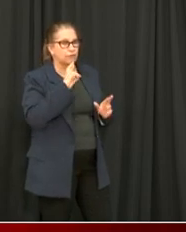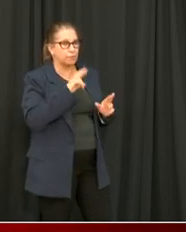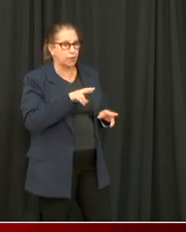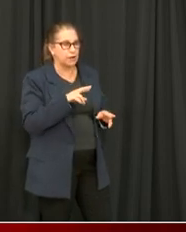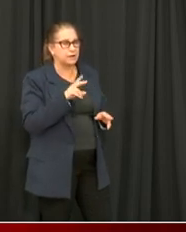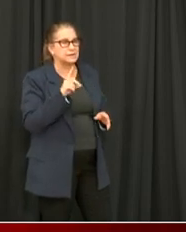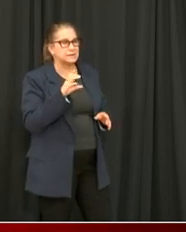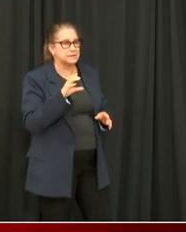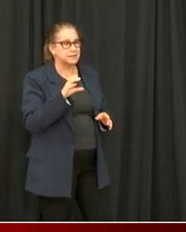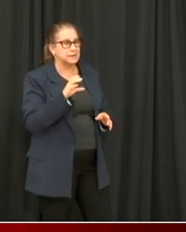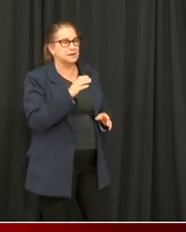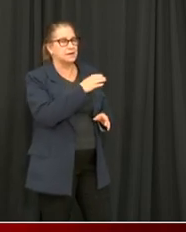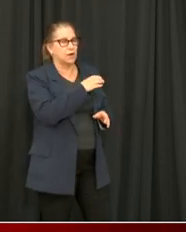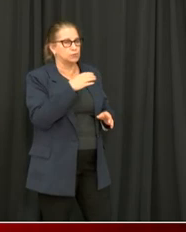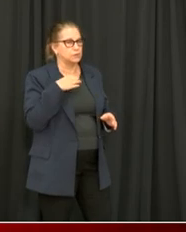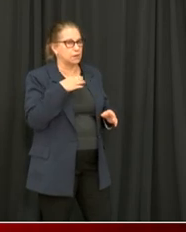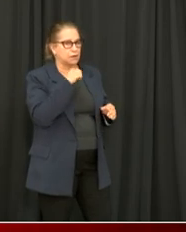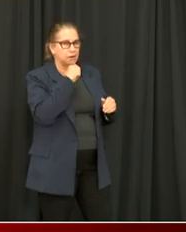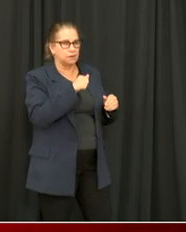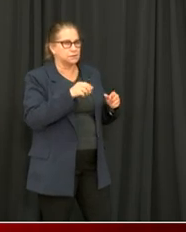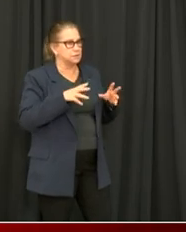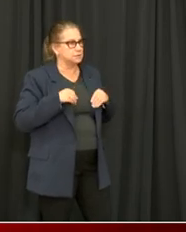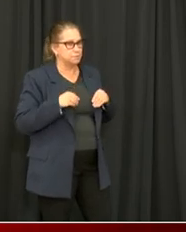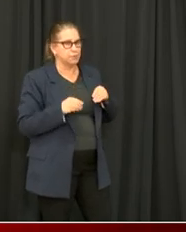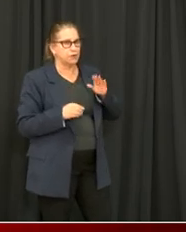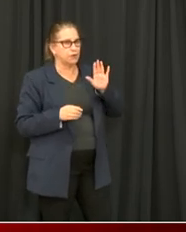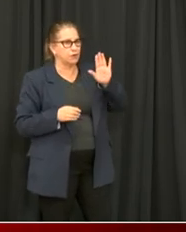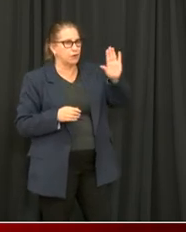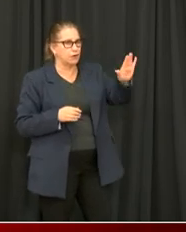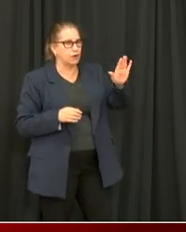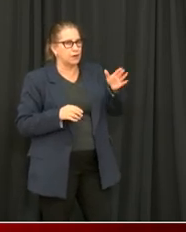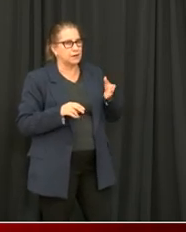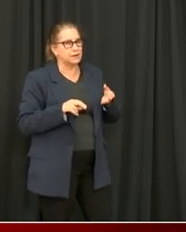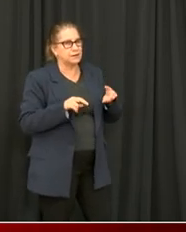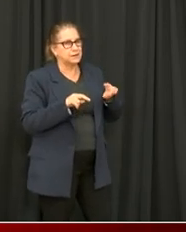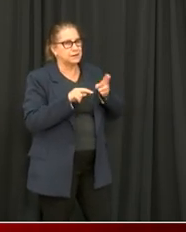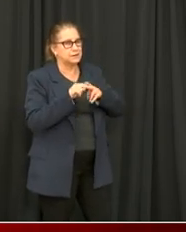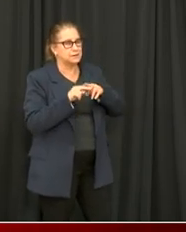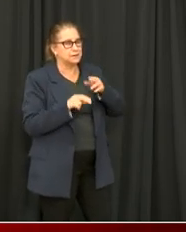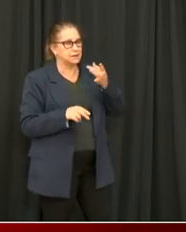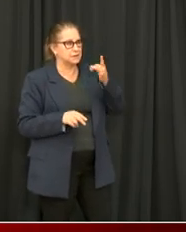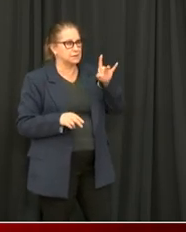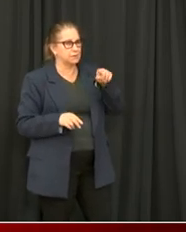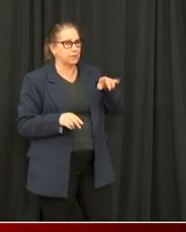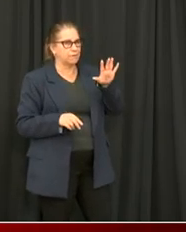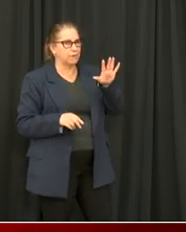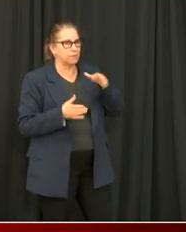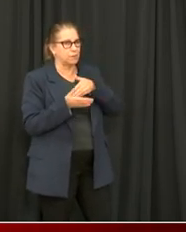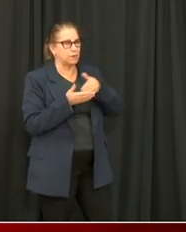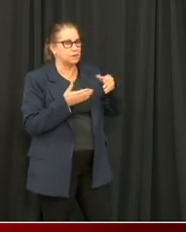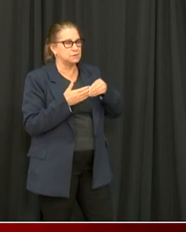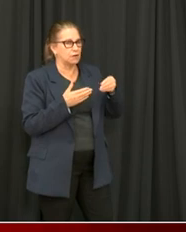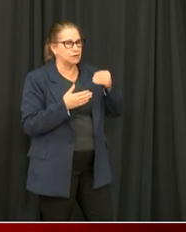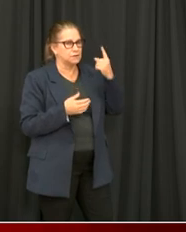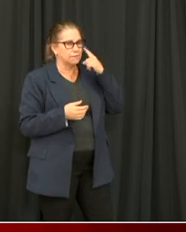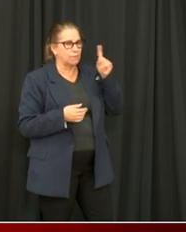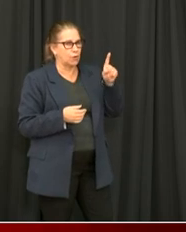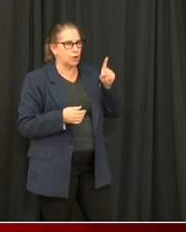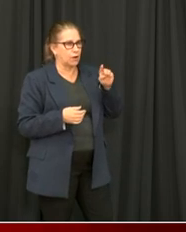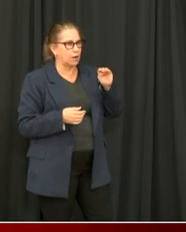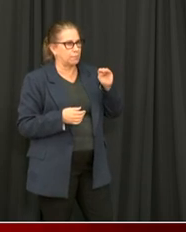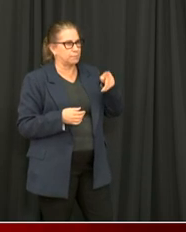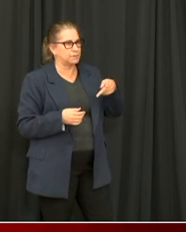not accept your increase of $18.5 million for MPD.